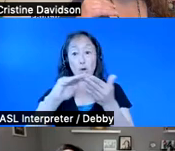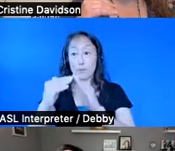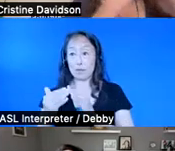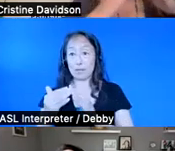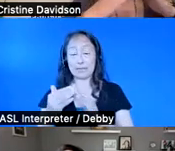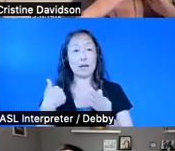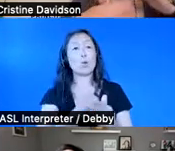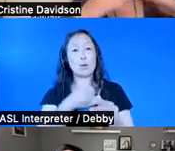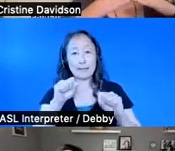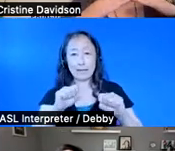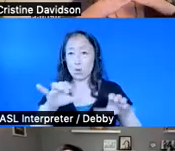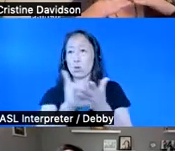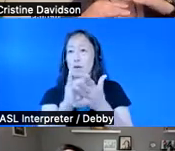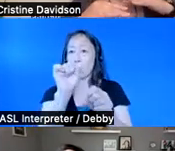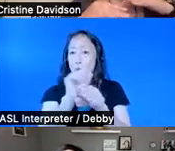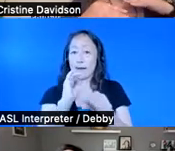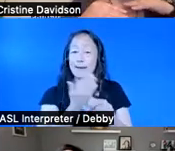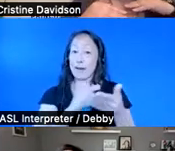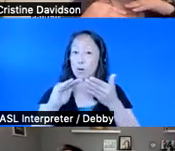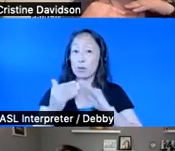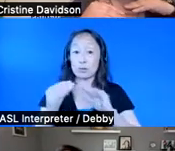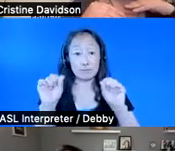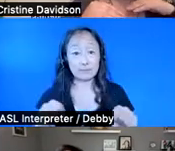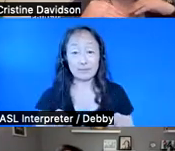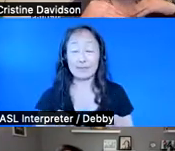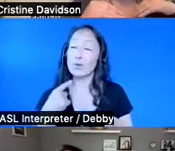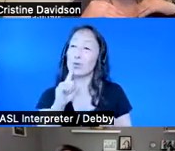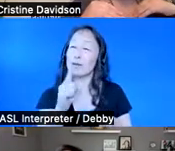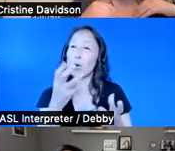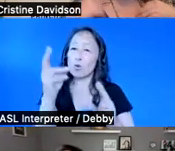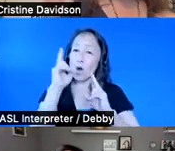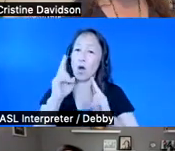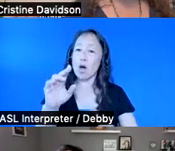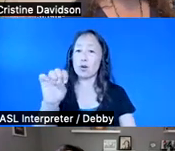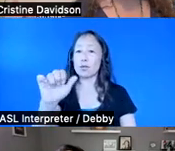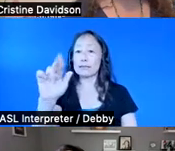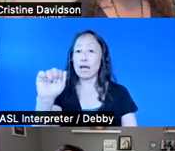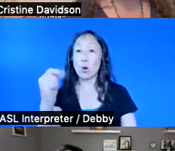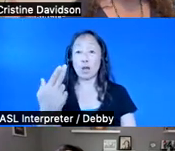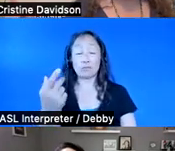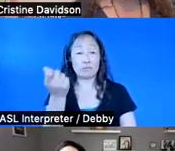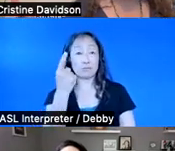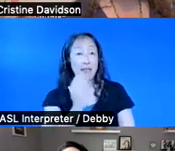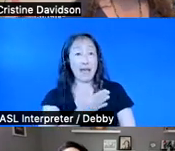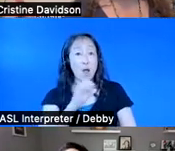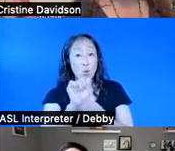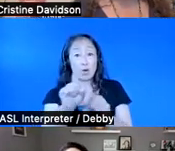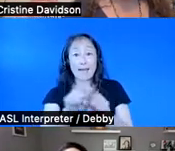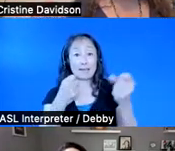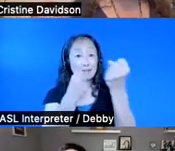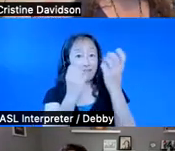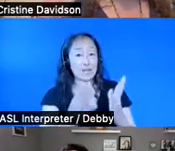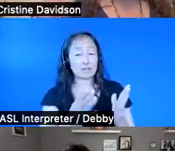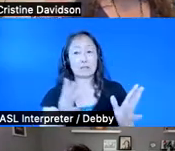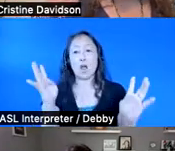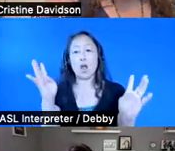own communities. So we just kind of want to honor Sarah in that our work as advocates is really complicated. Our